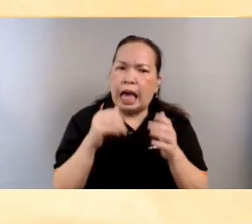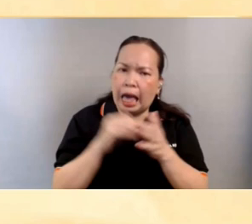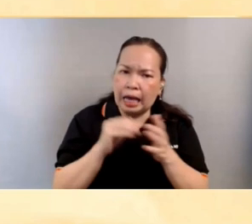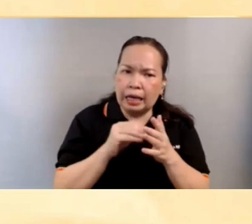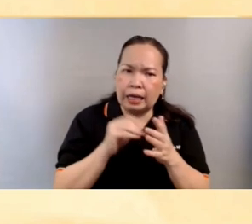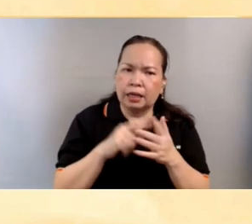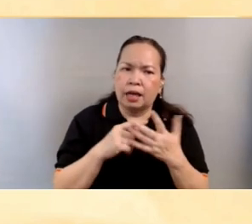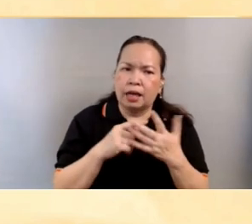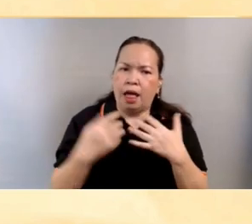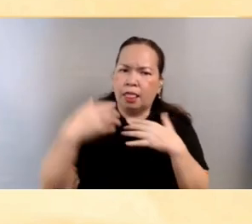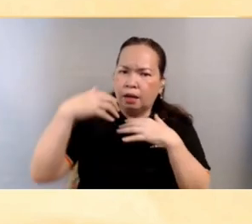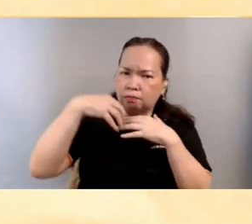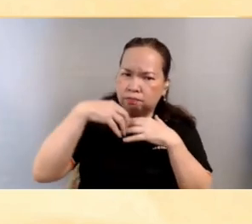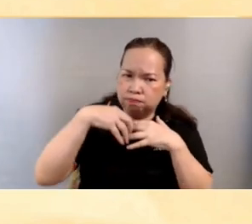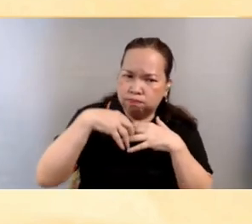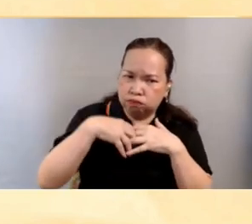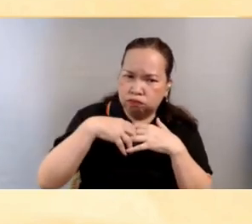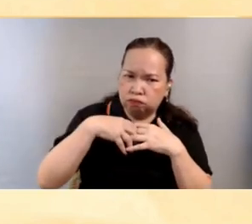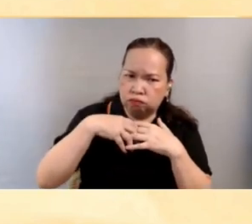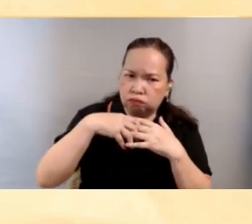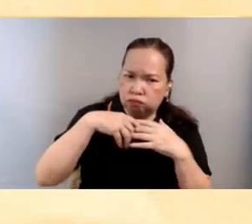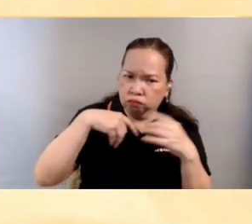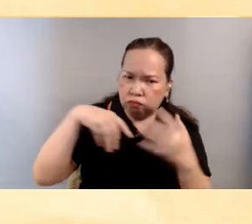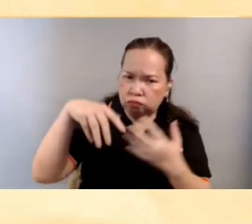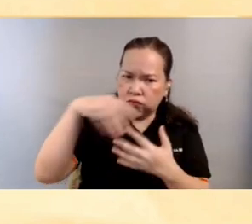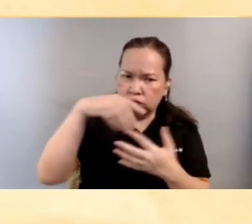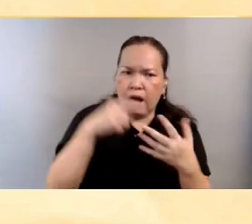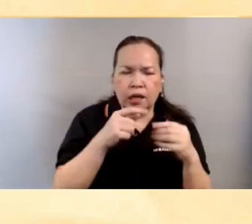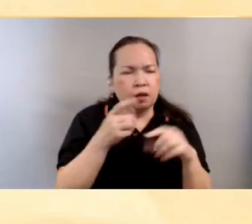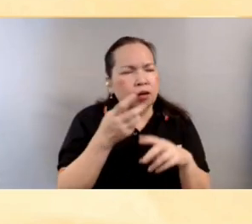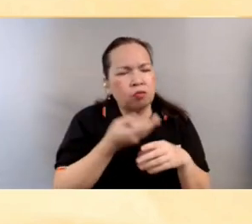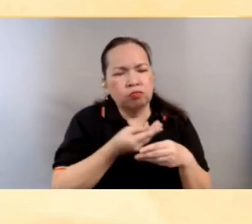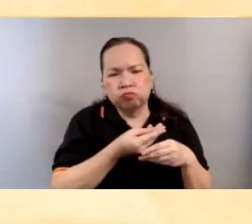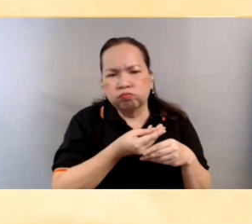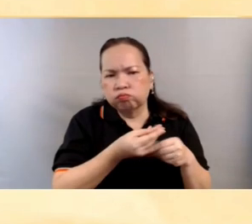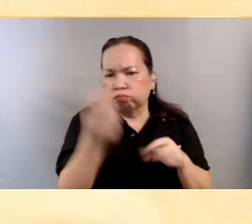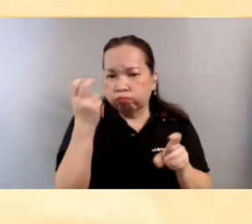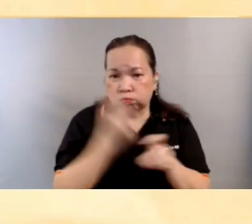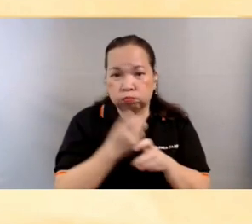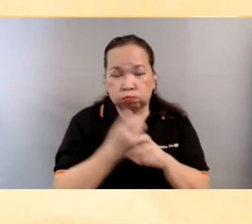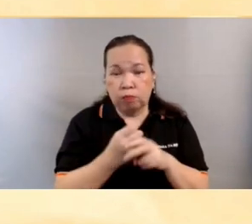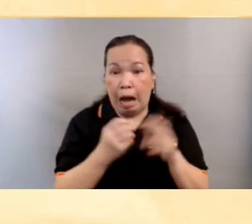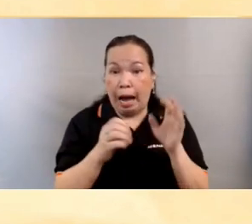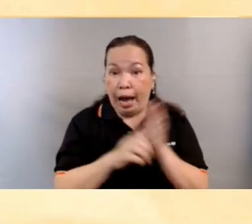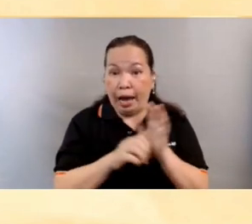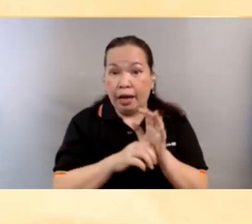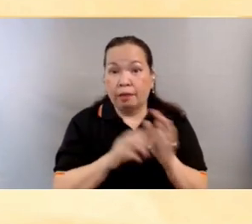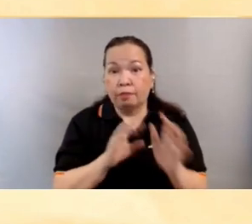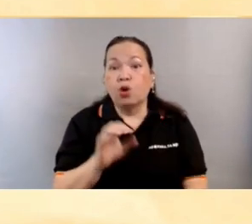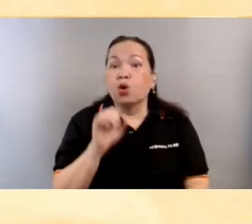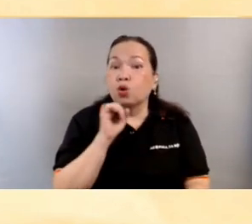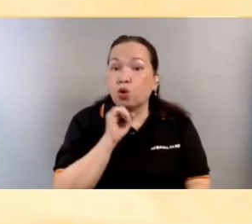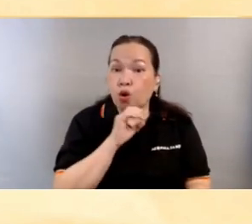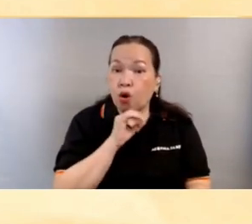wide, long-ranging effect. Example lang, very brief example. Let's say yung grandmother who's old